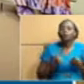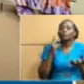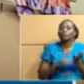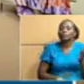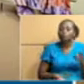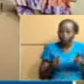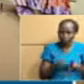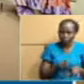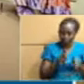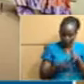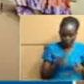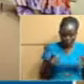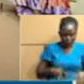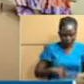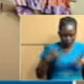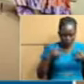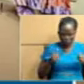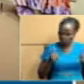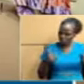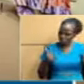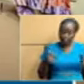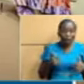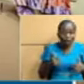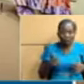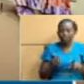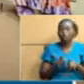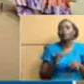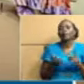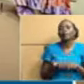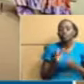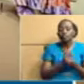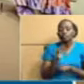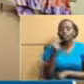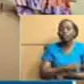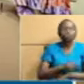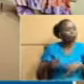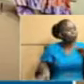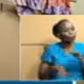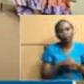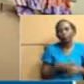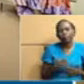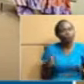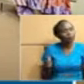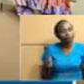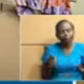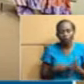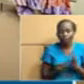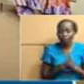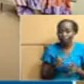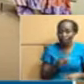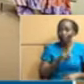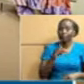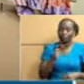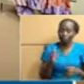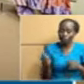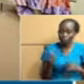of us who thought we were secure, are all of a sudden finding us 15 days you're out, and that is when you're lucky that your employer paid